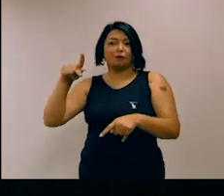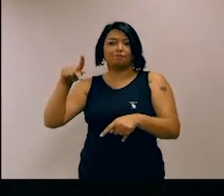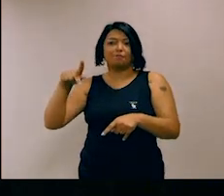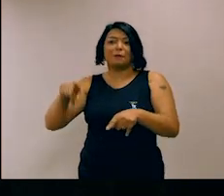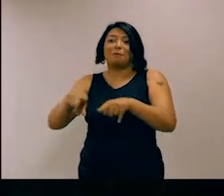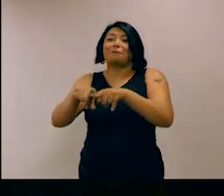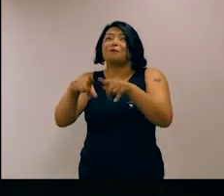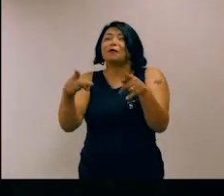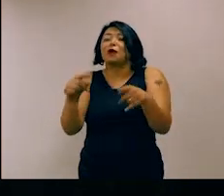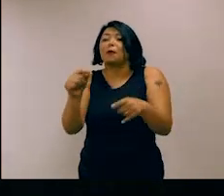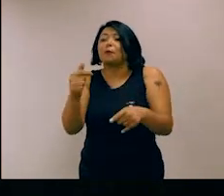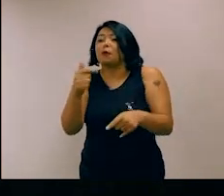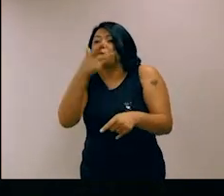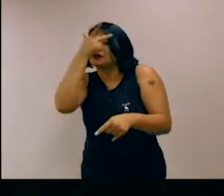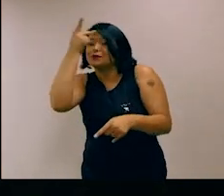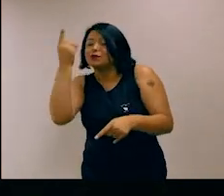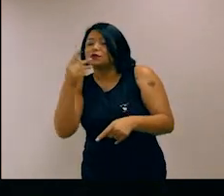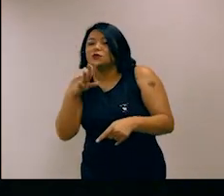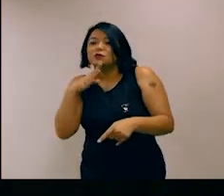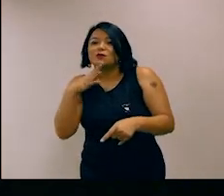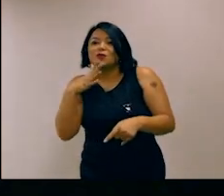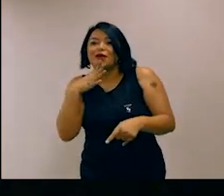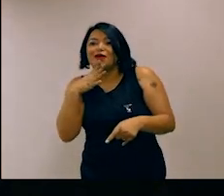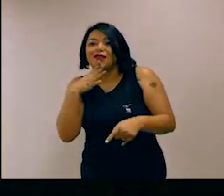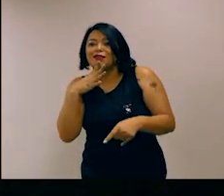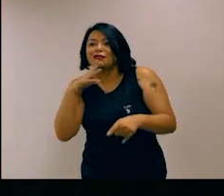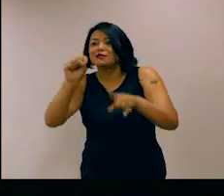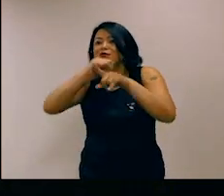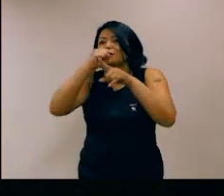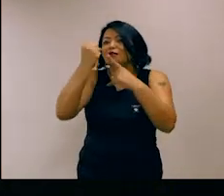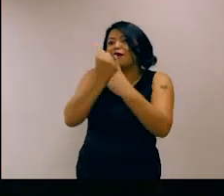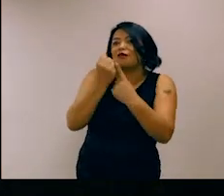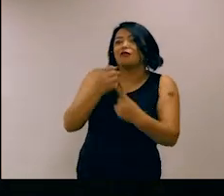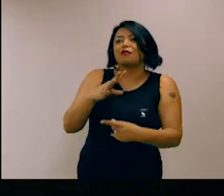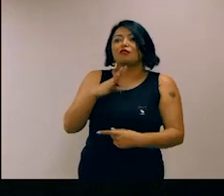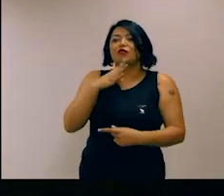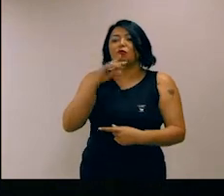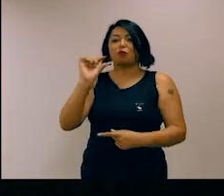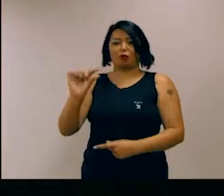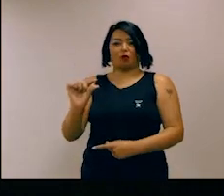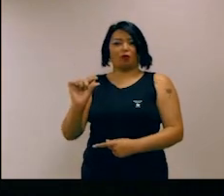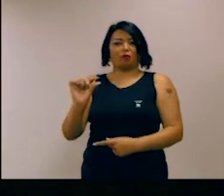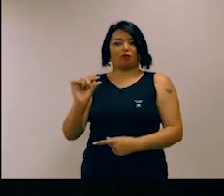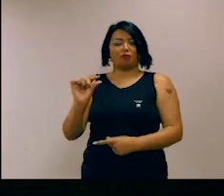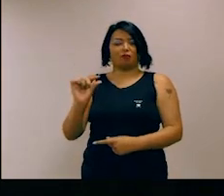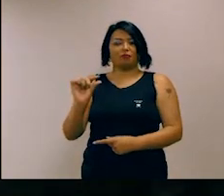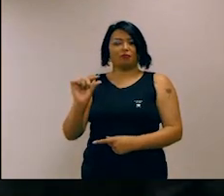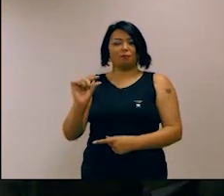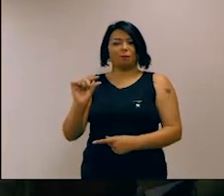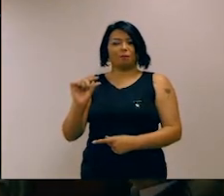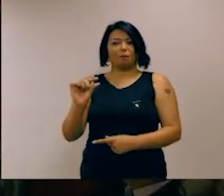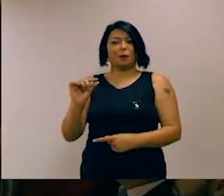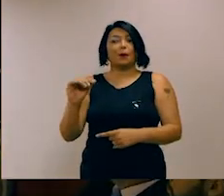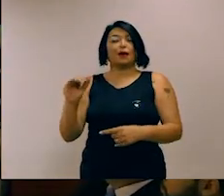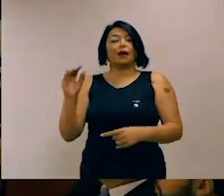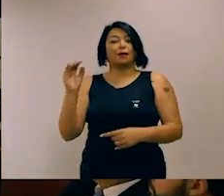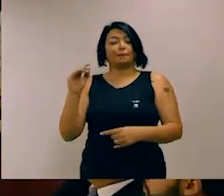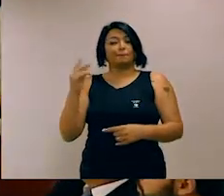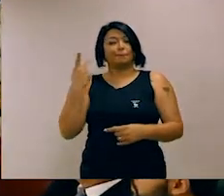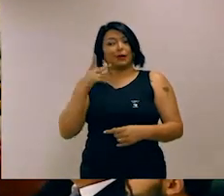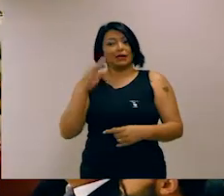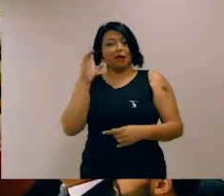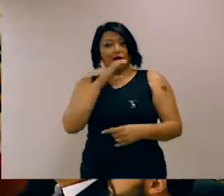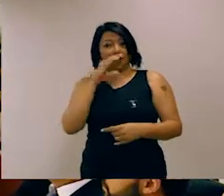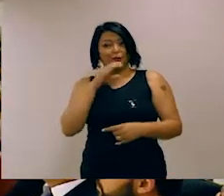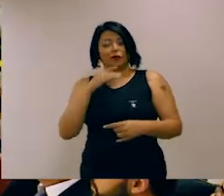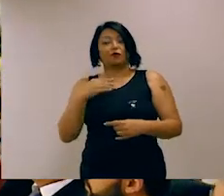the media, and the society at large does not get to know about them. To be brief, I'm going